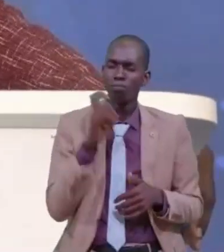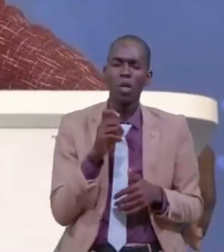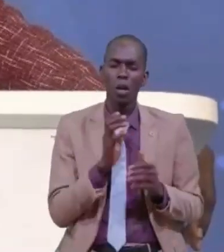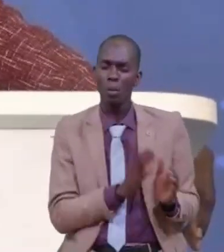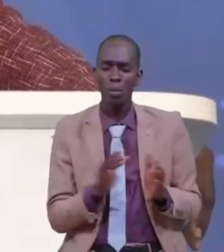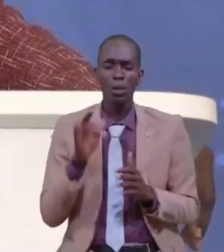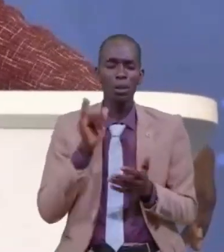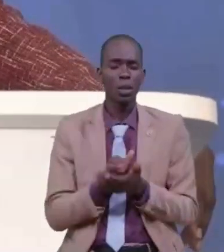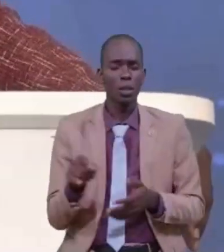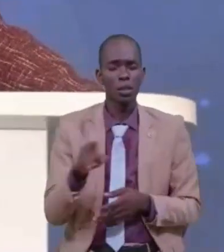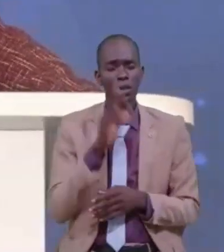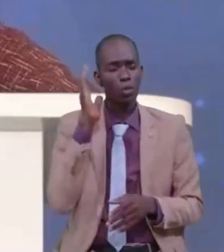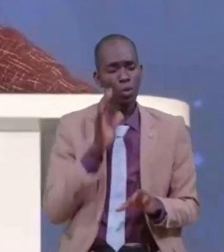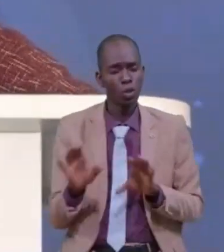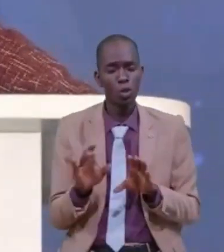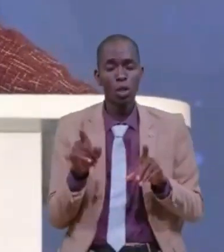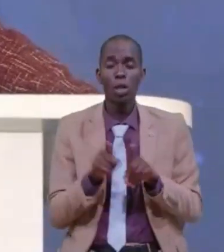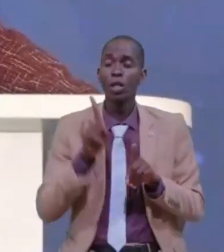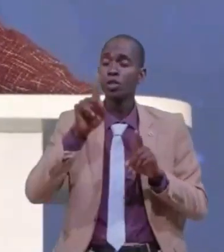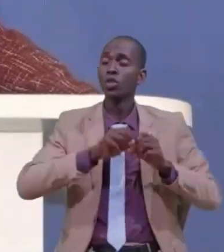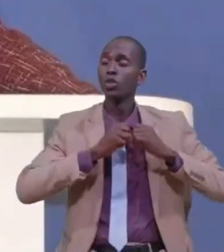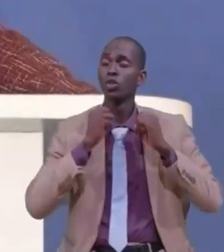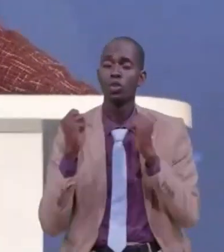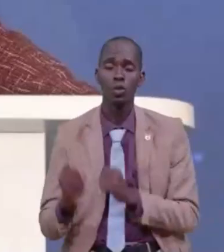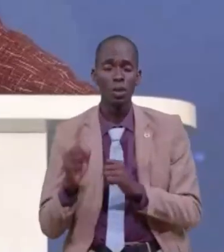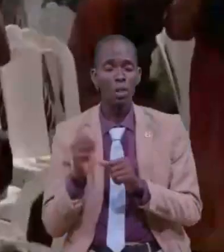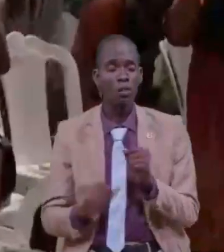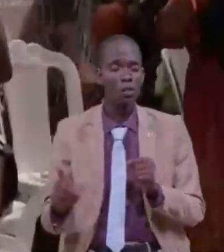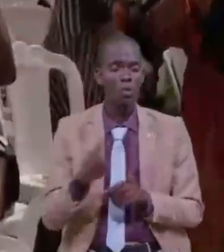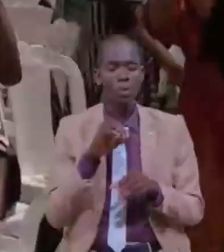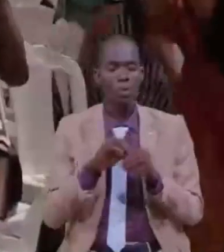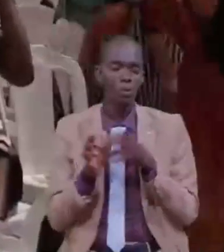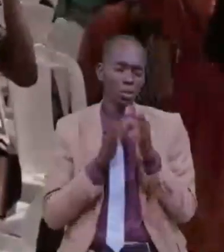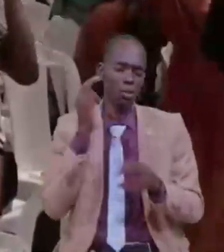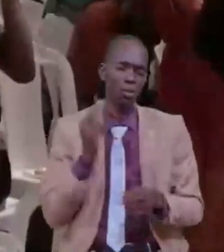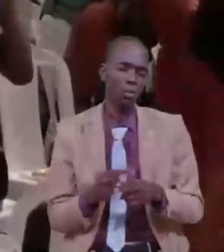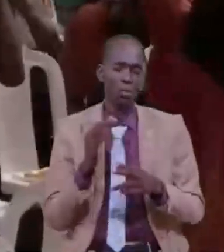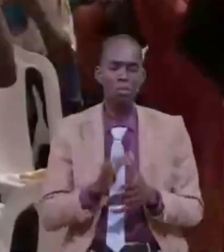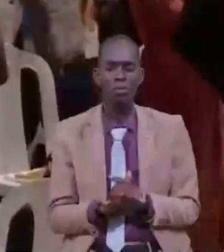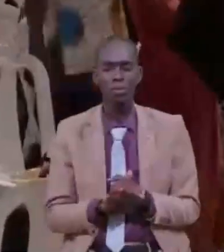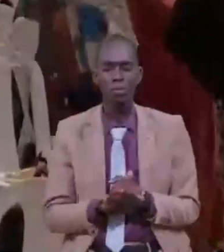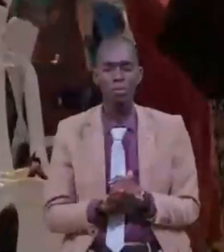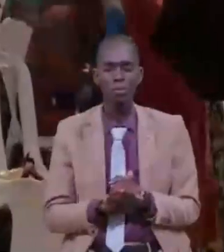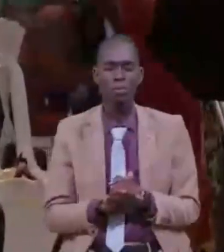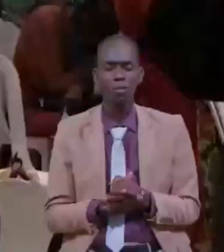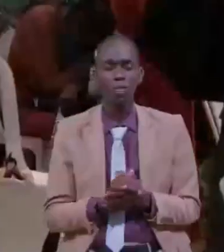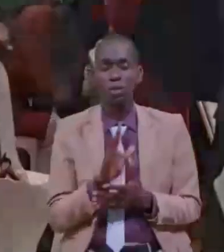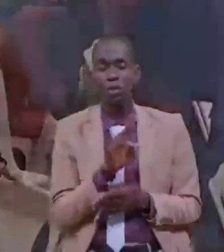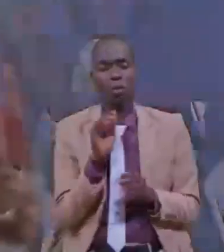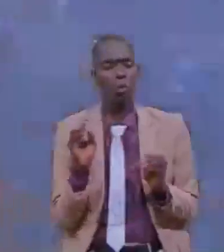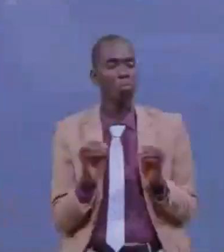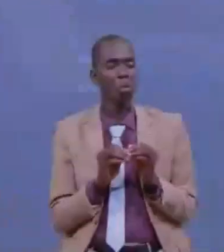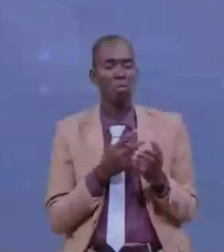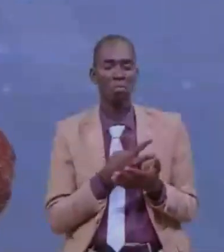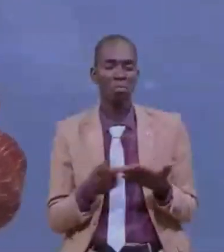As you strengthen everyone in Jesus' name. Amen. No more failure in